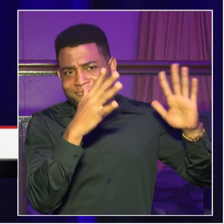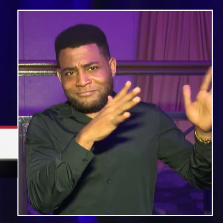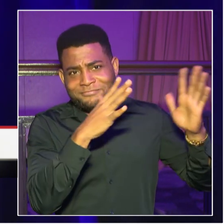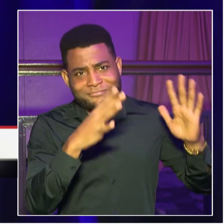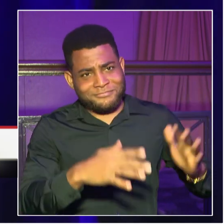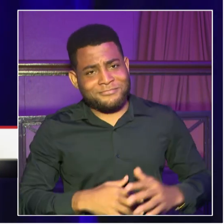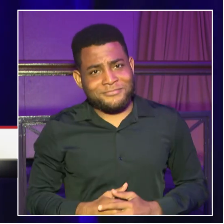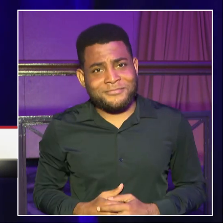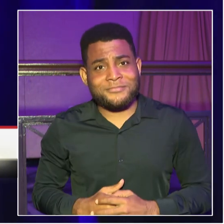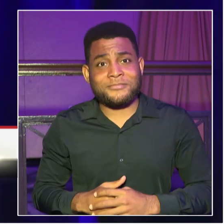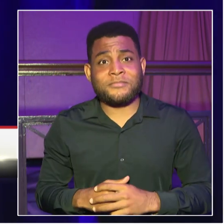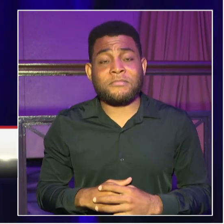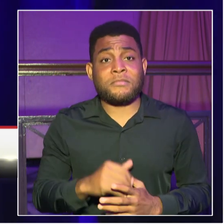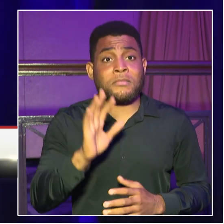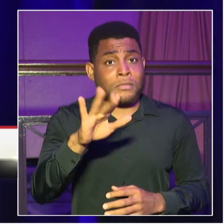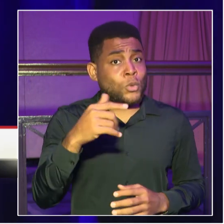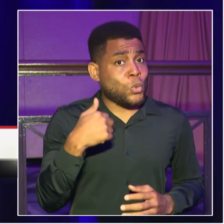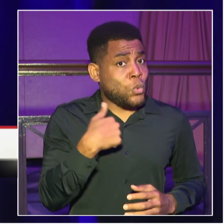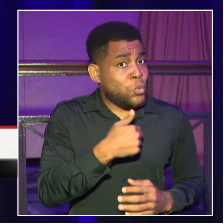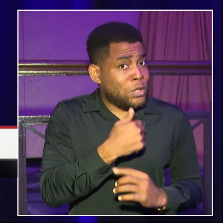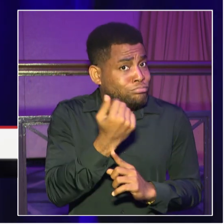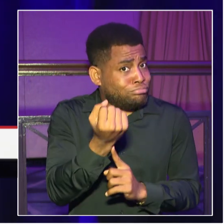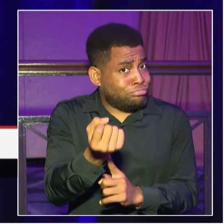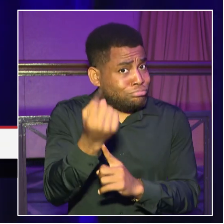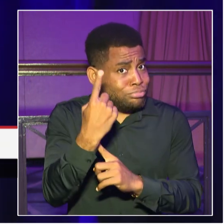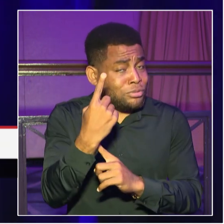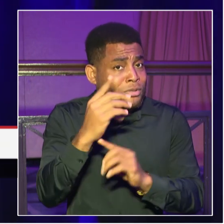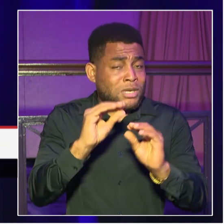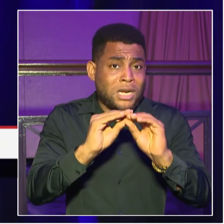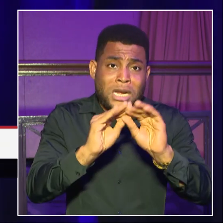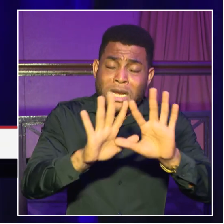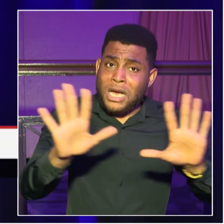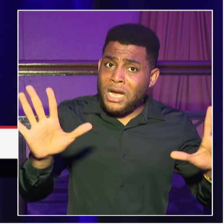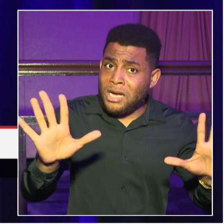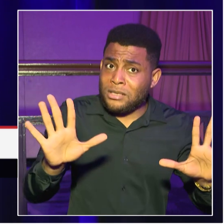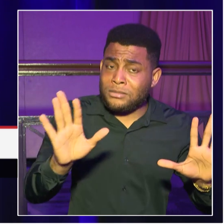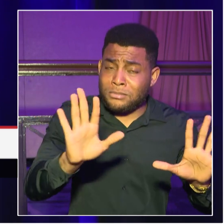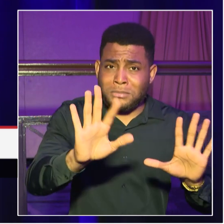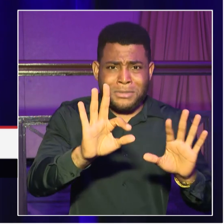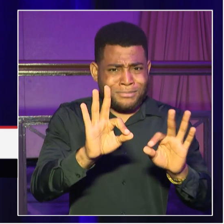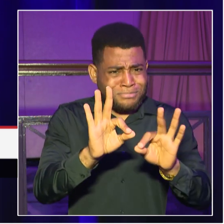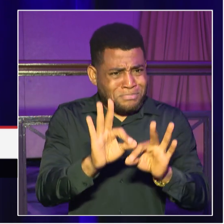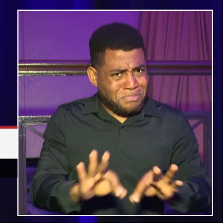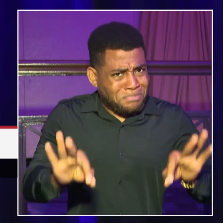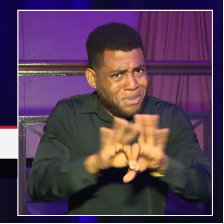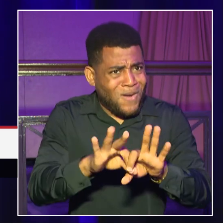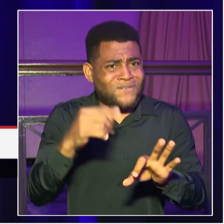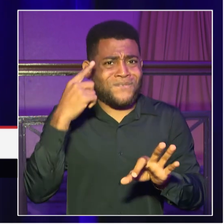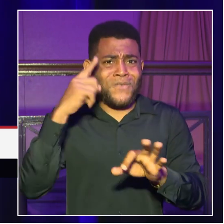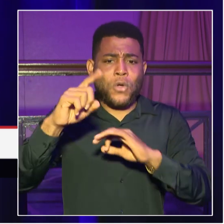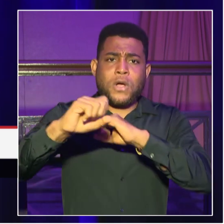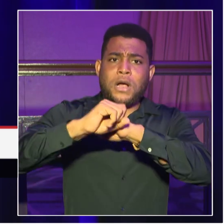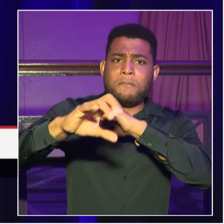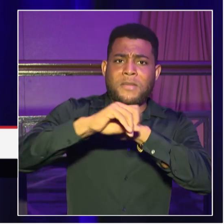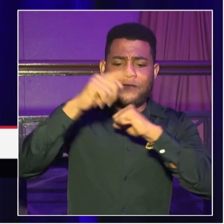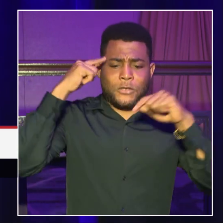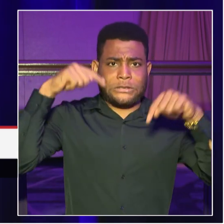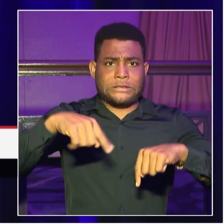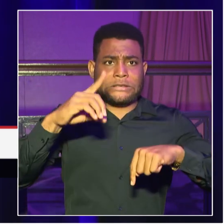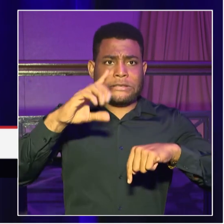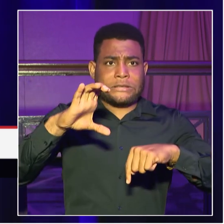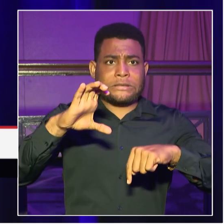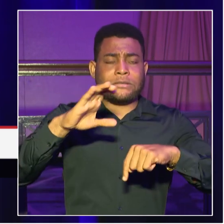We understand very clearly how important it is to promote our destination around the world, to bring conventions,